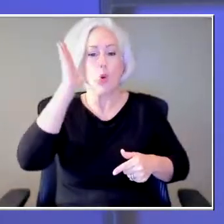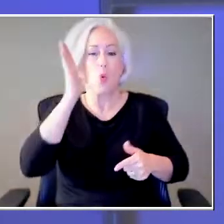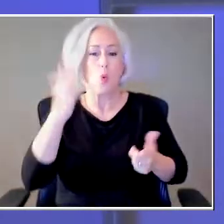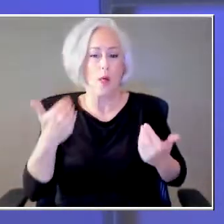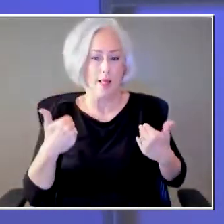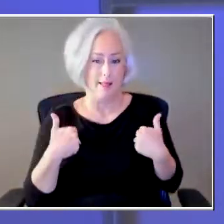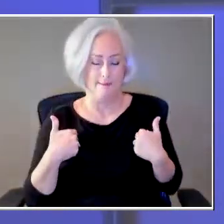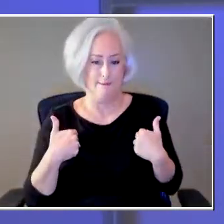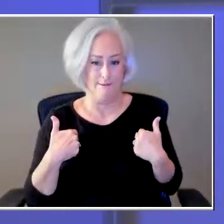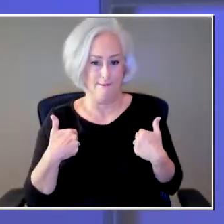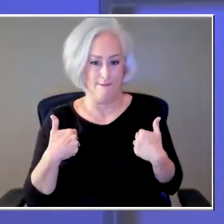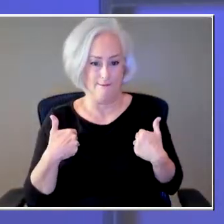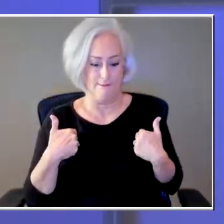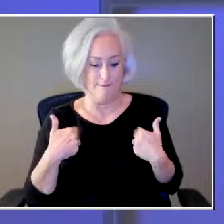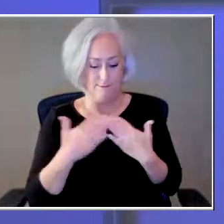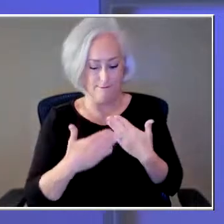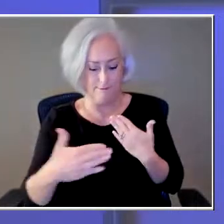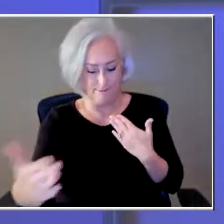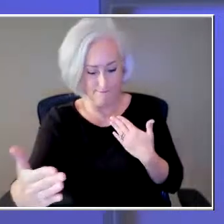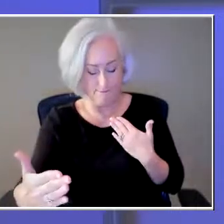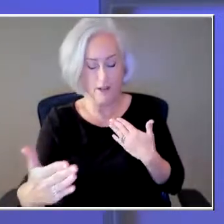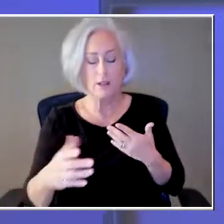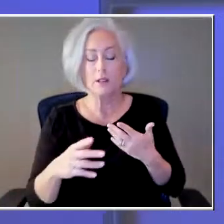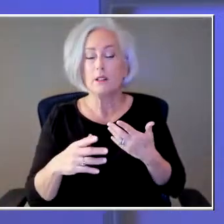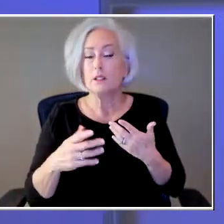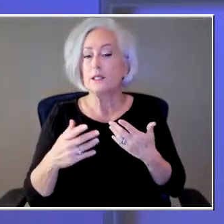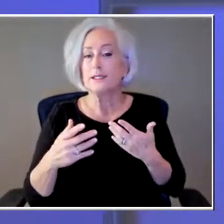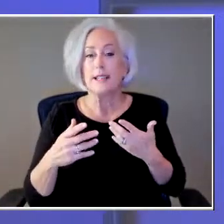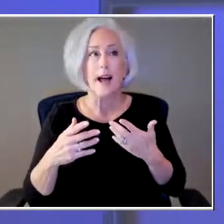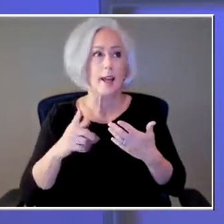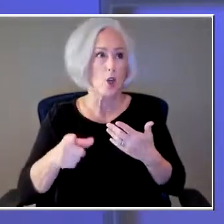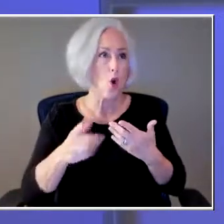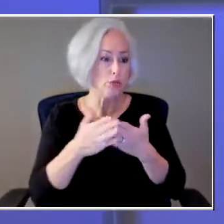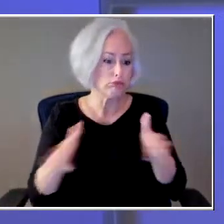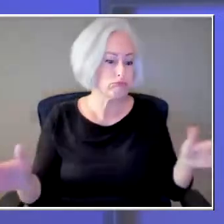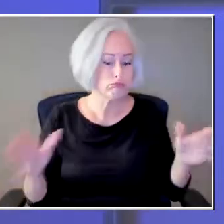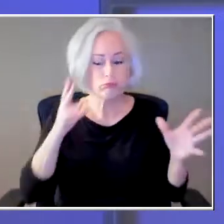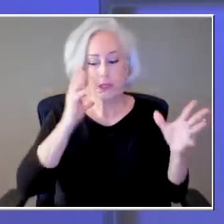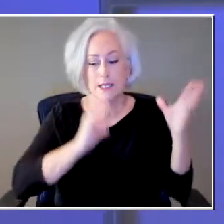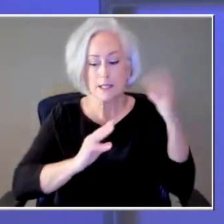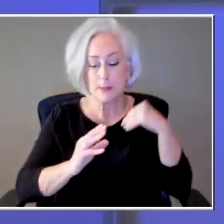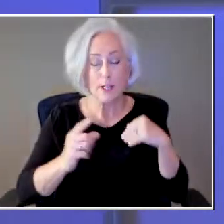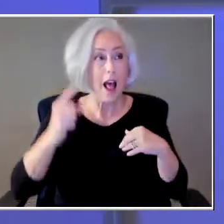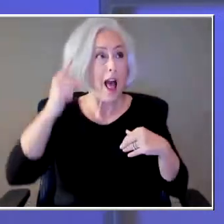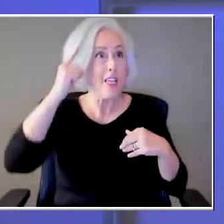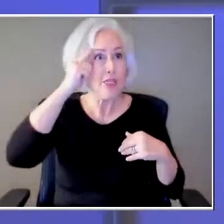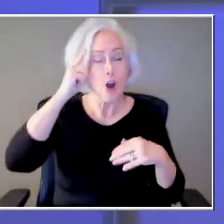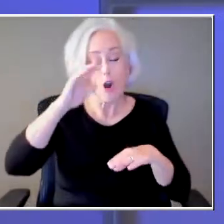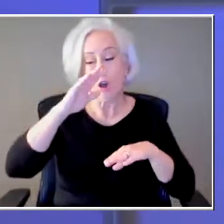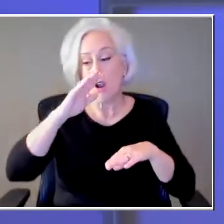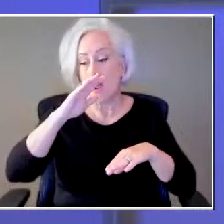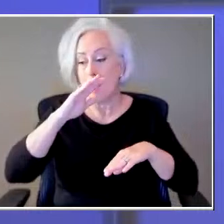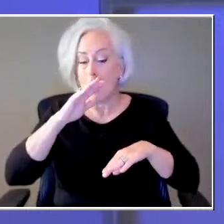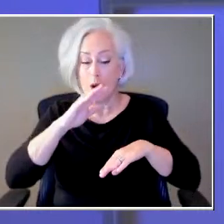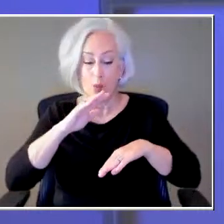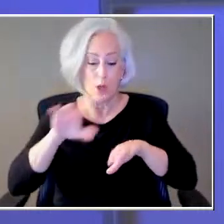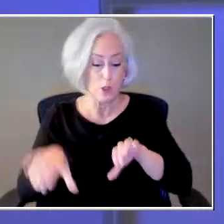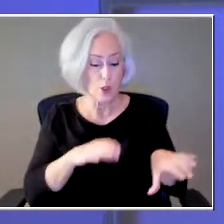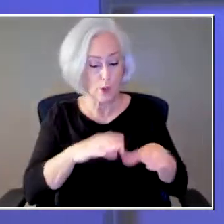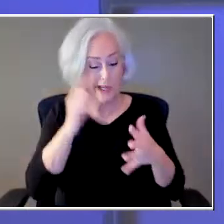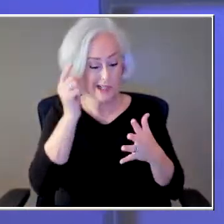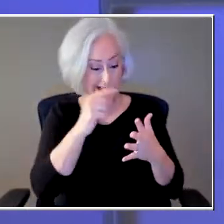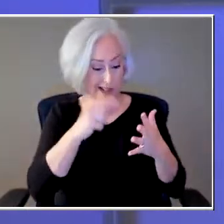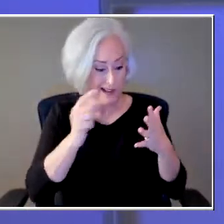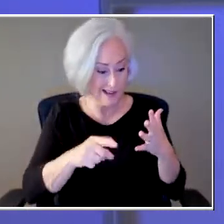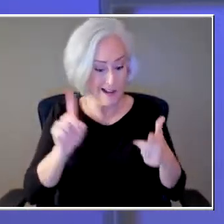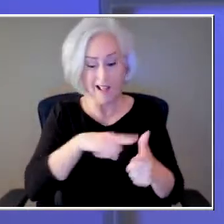the general experience of, okay, I thought I was on this road and then I got this significant diagnosis and that changed